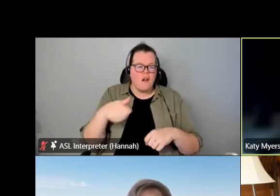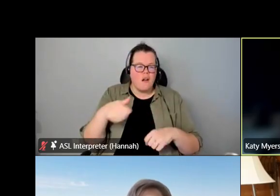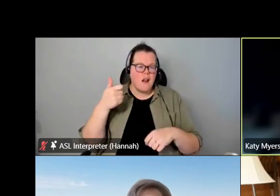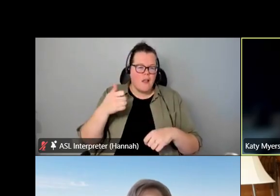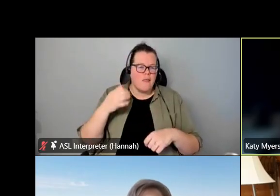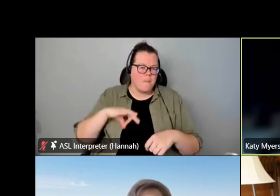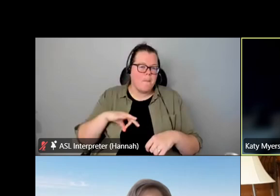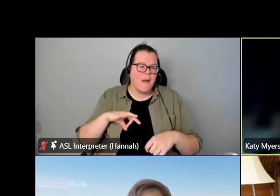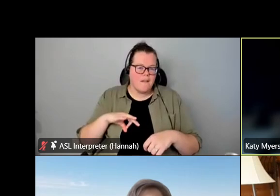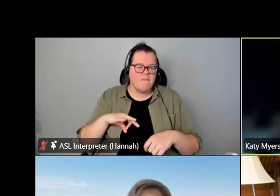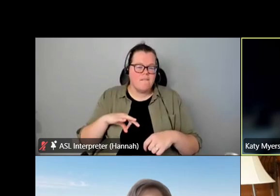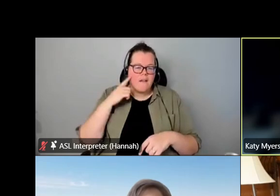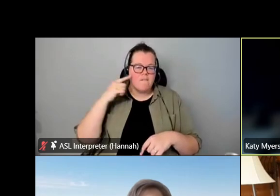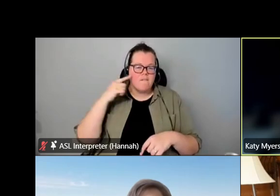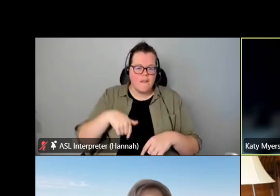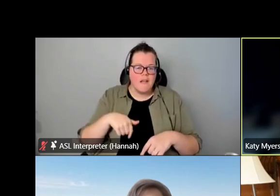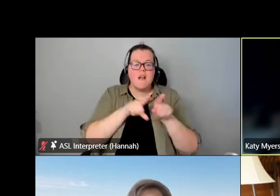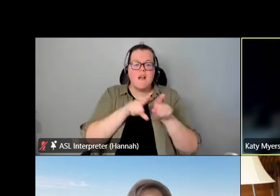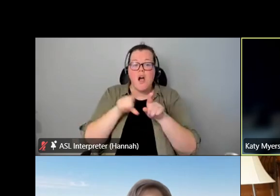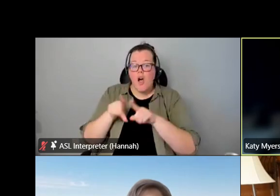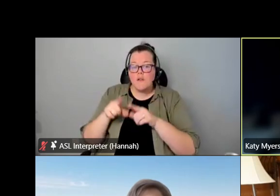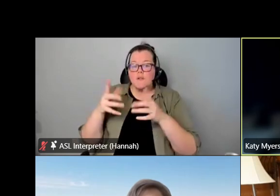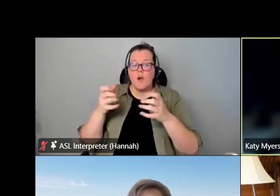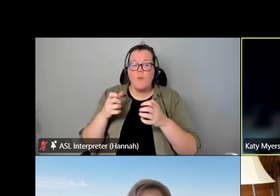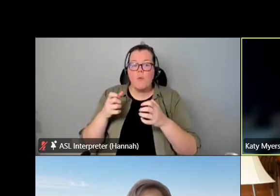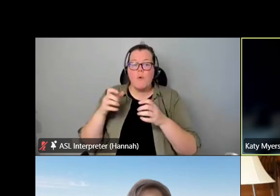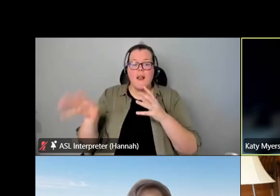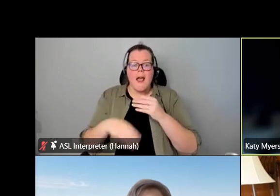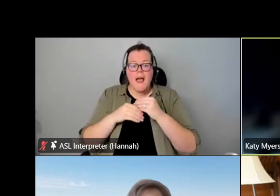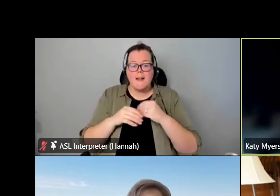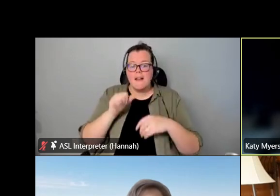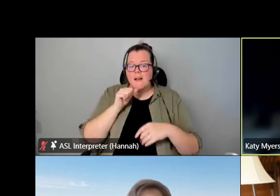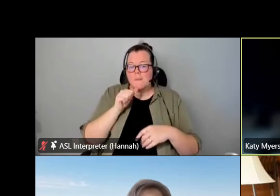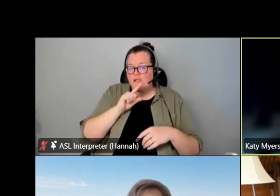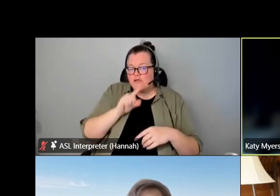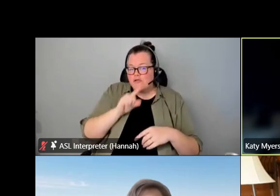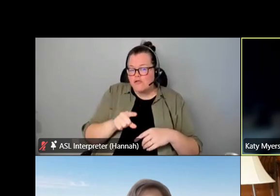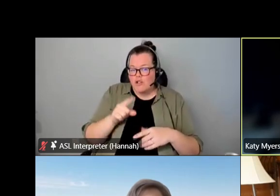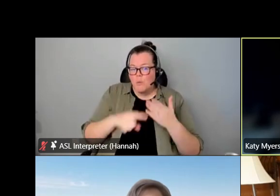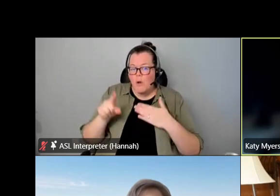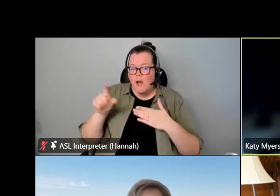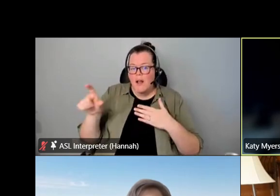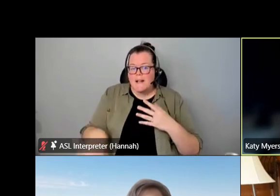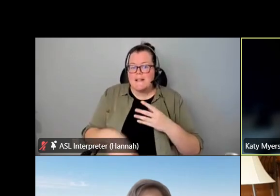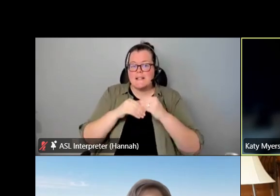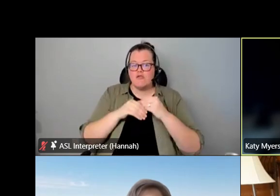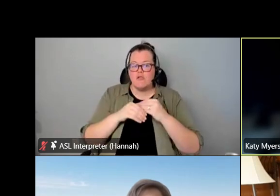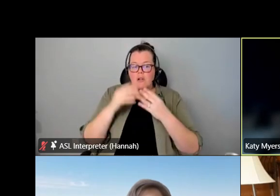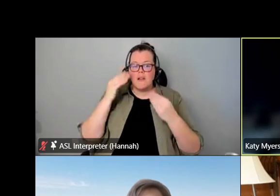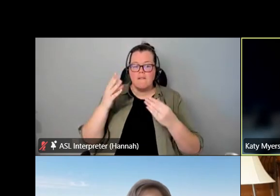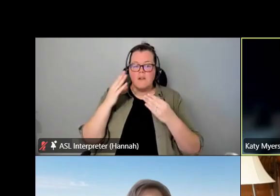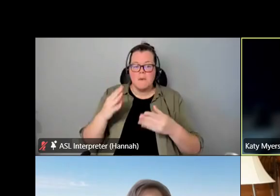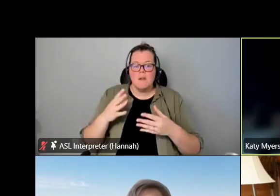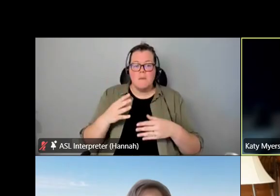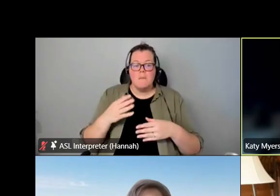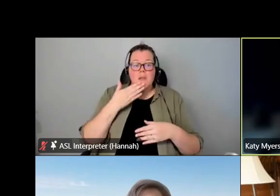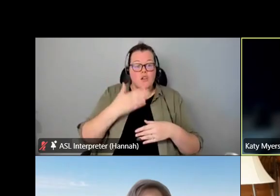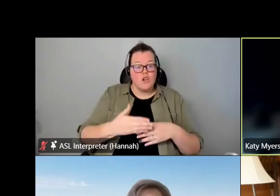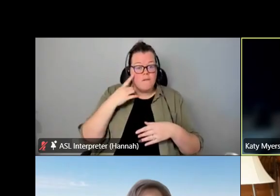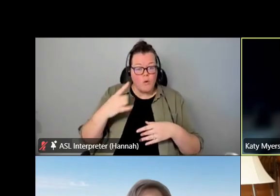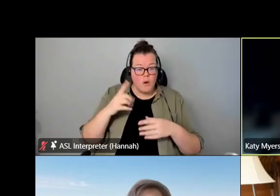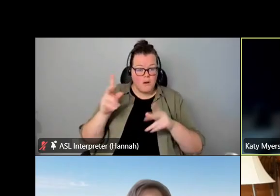versus a meeting. I also would add that I'm not sure what additional information it would glean for the attendees to know who